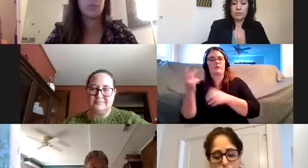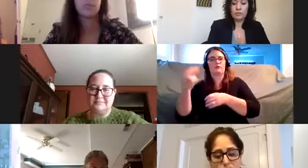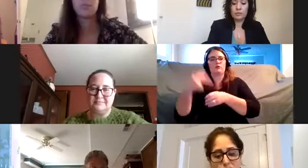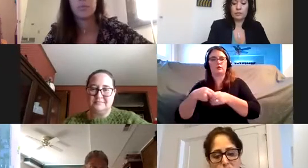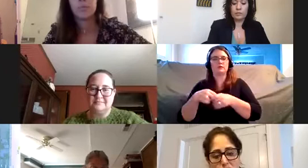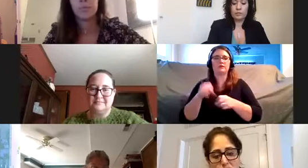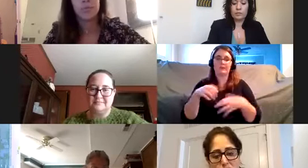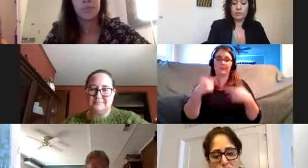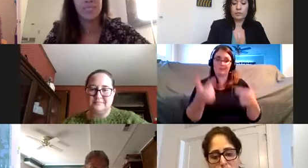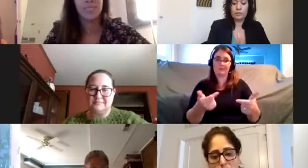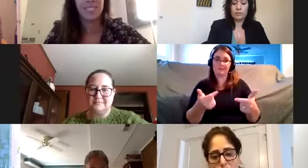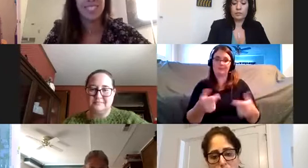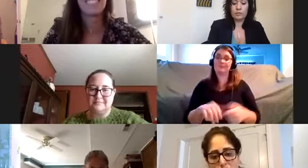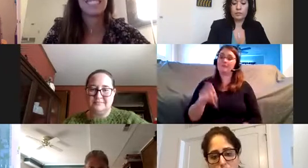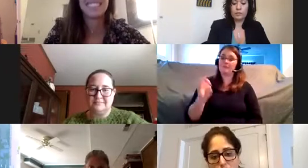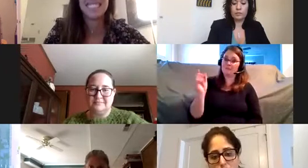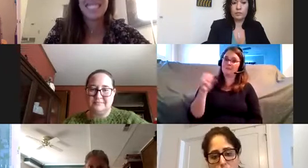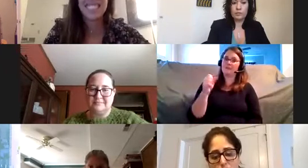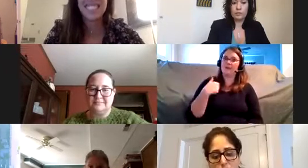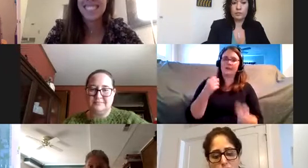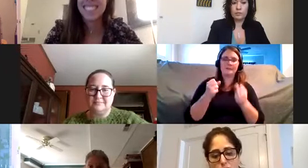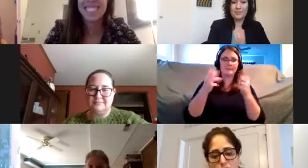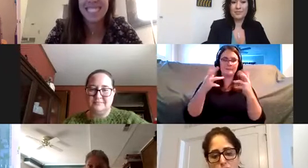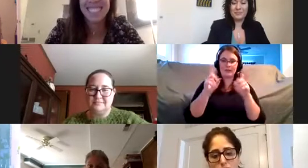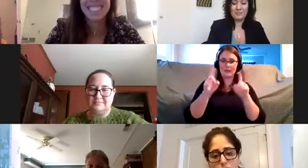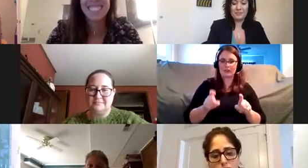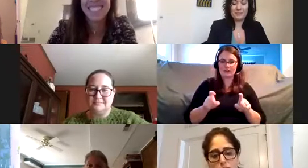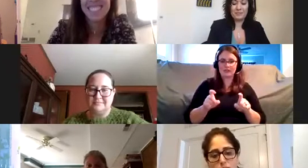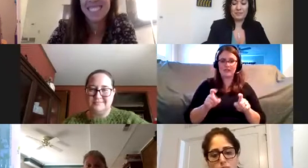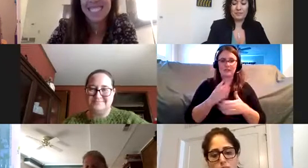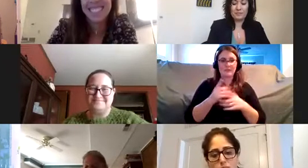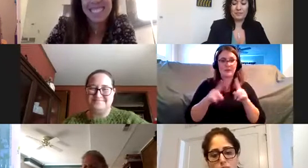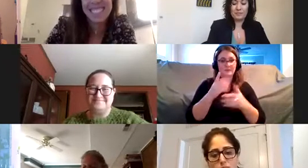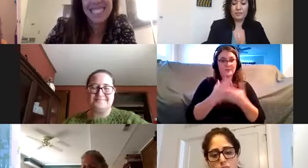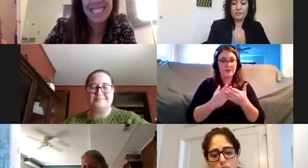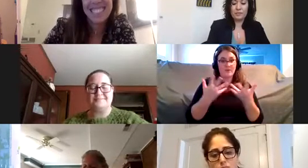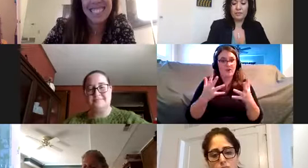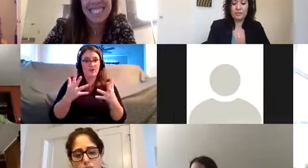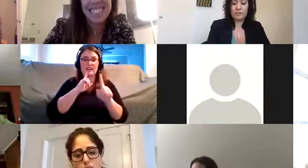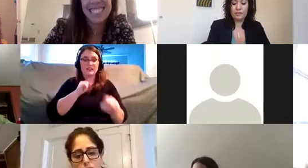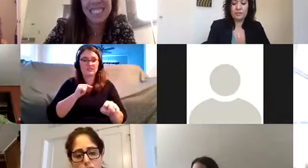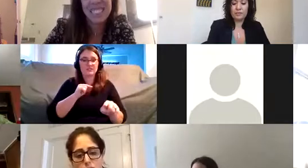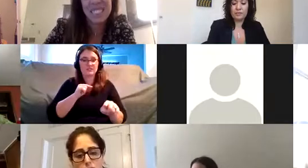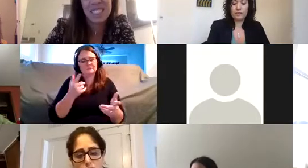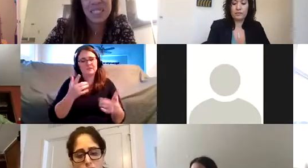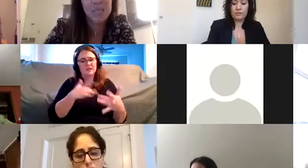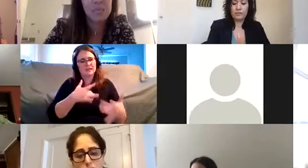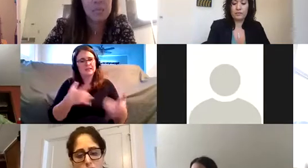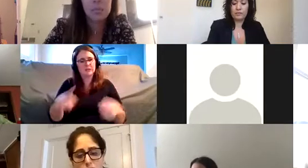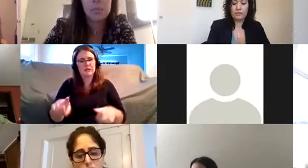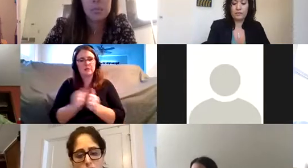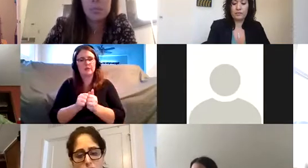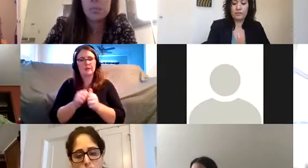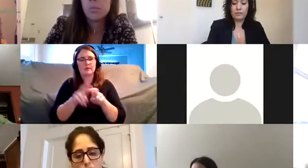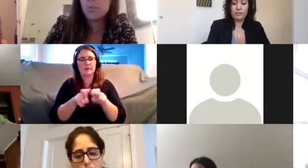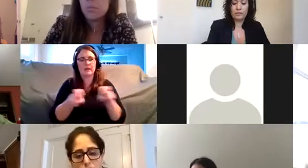right. So I did have a lot of questions, but some of them had been answered already. So this tends to happen organically in panels. So I think that in the interest of